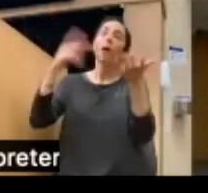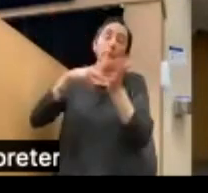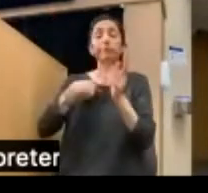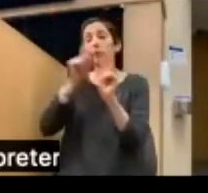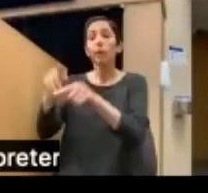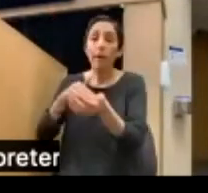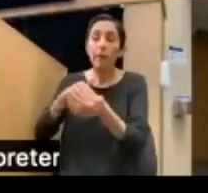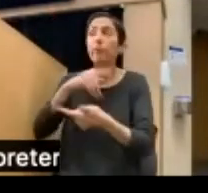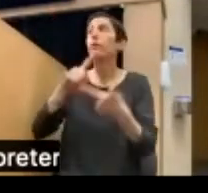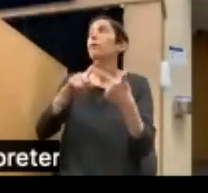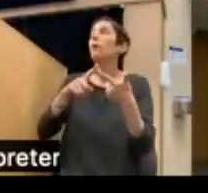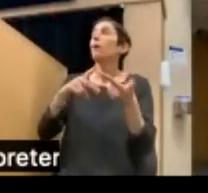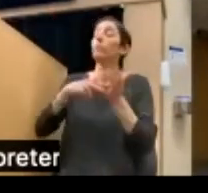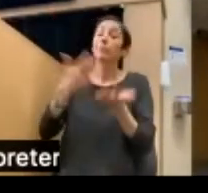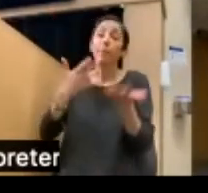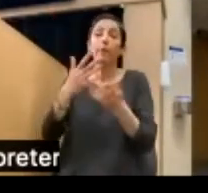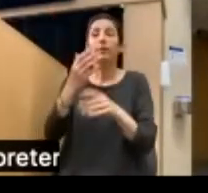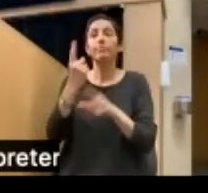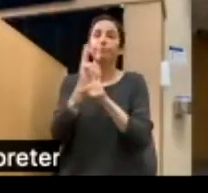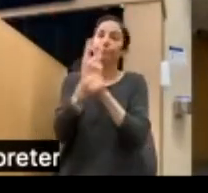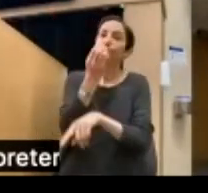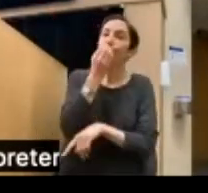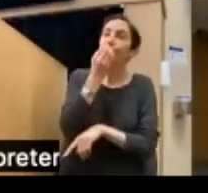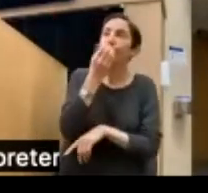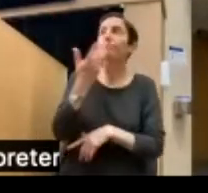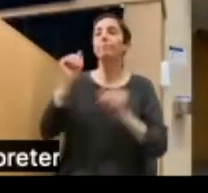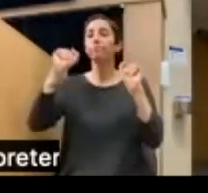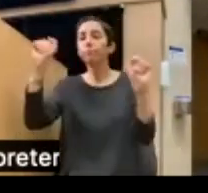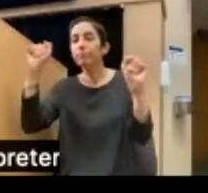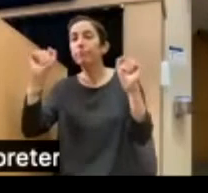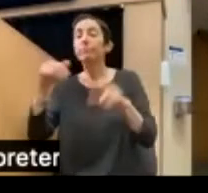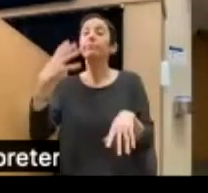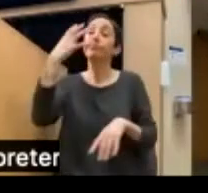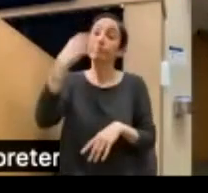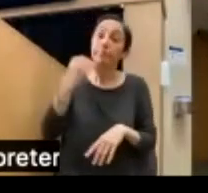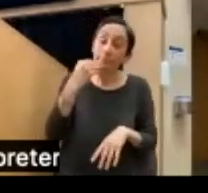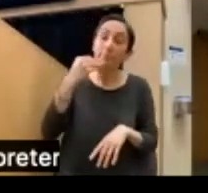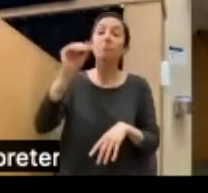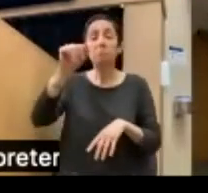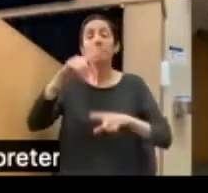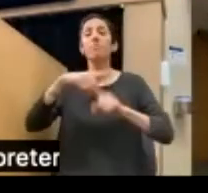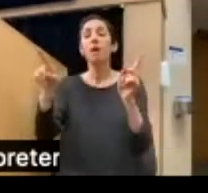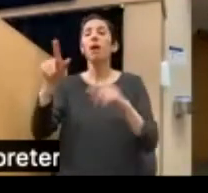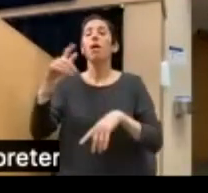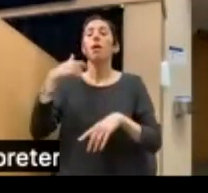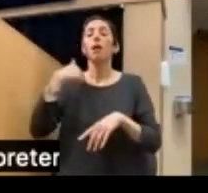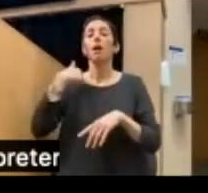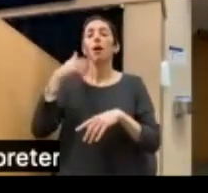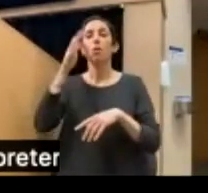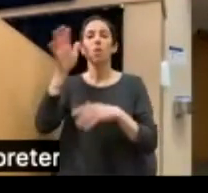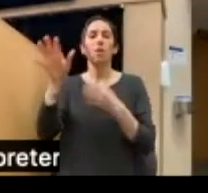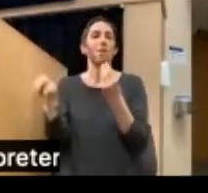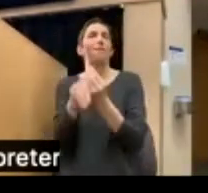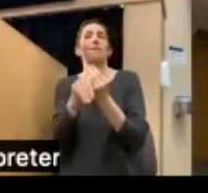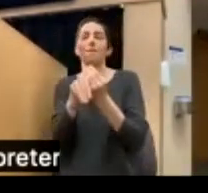think about maybe diet, exercise, sleep. But we're going to talk about something that's a vital and